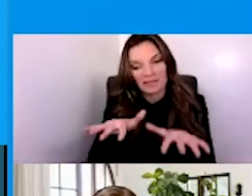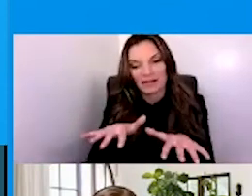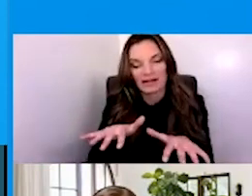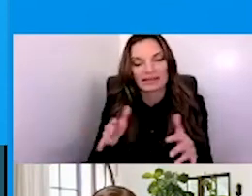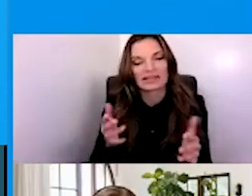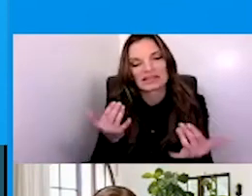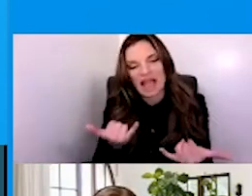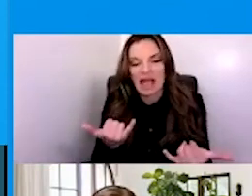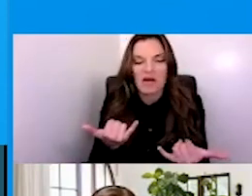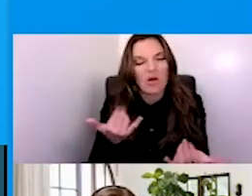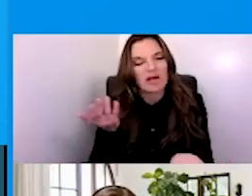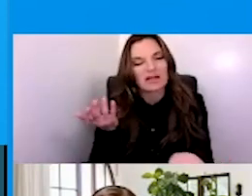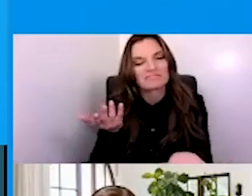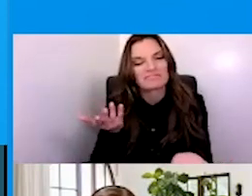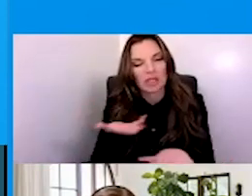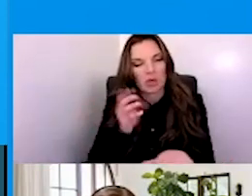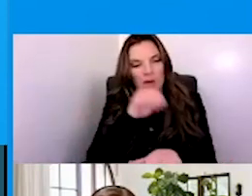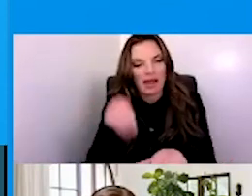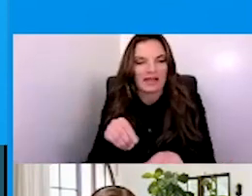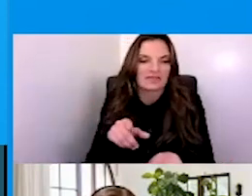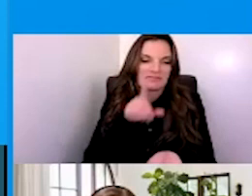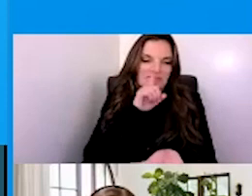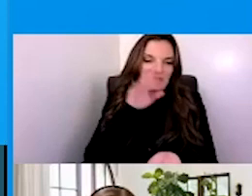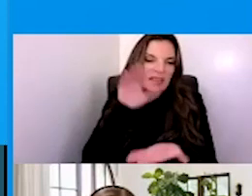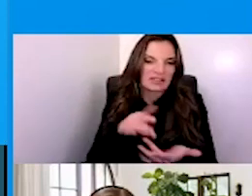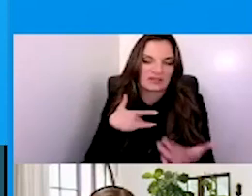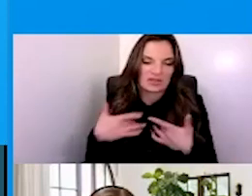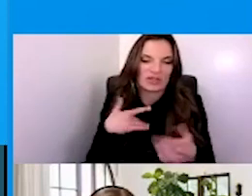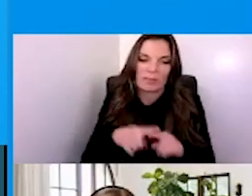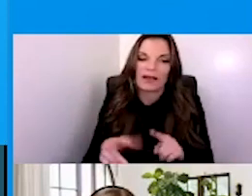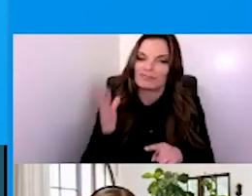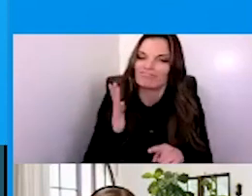concern anymore, but definitely one that we've personally experienced before in the past.